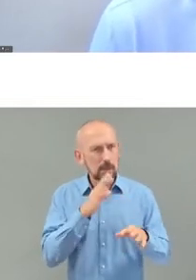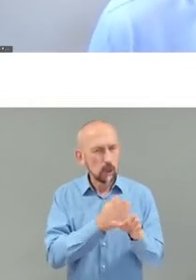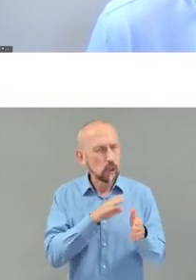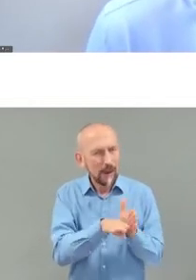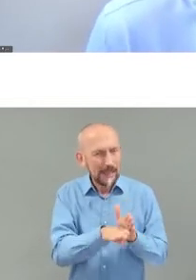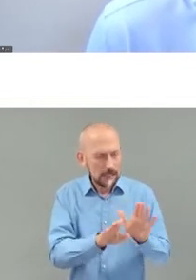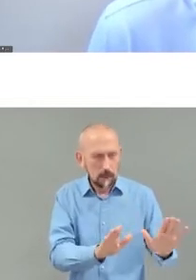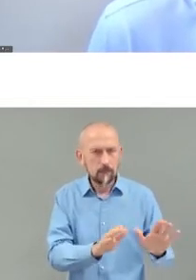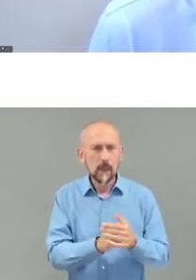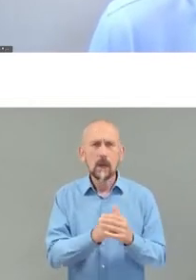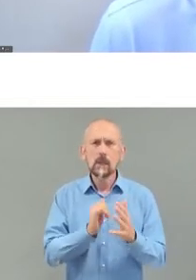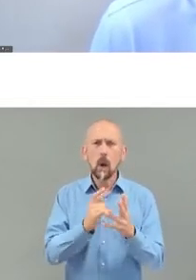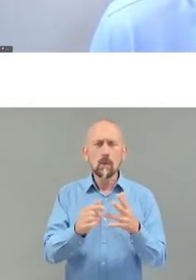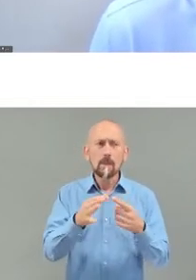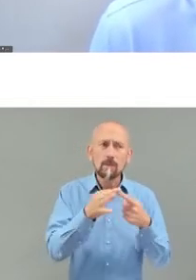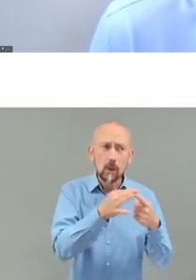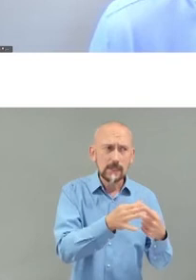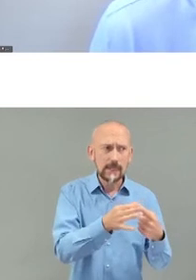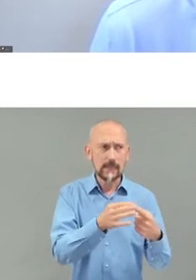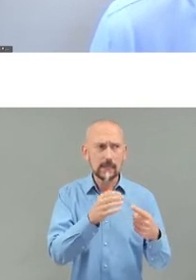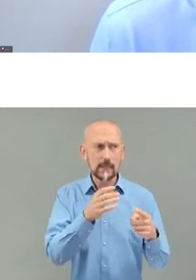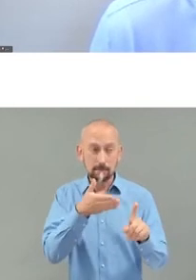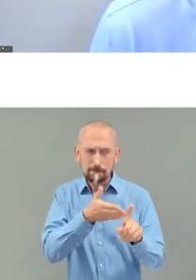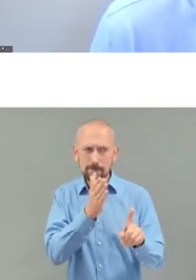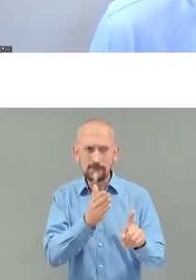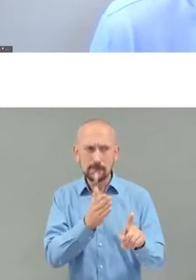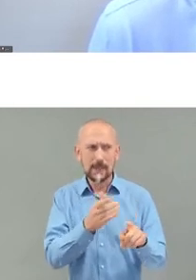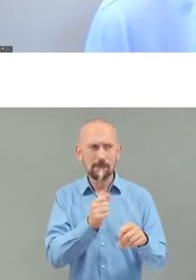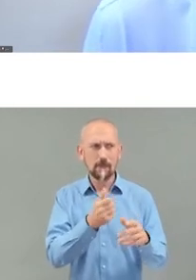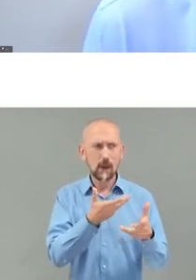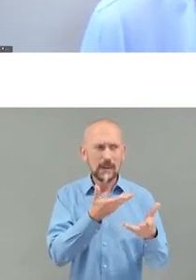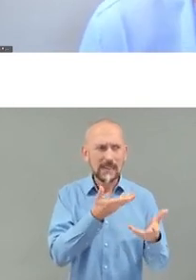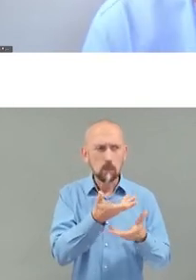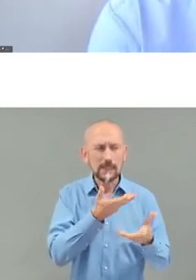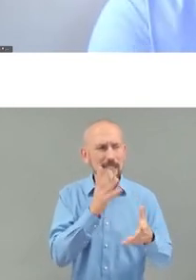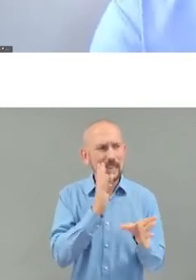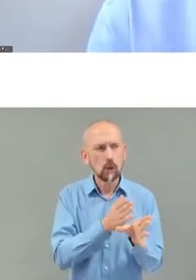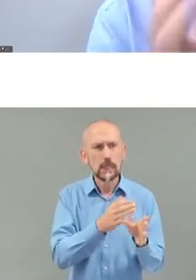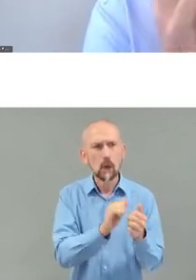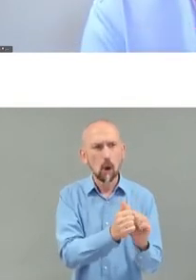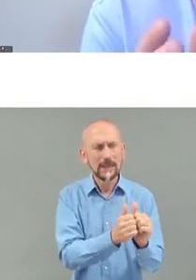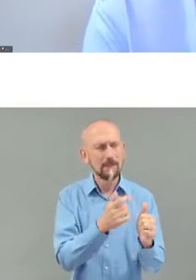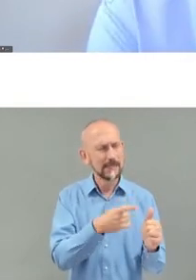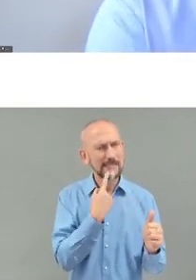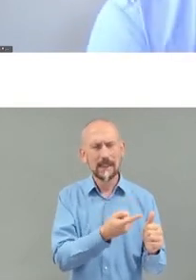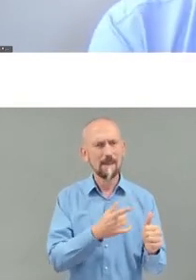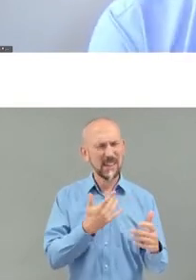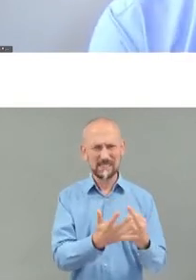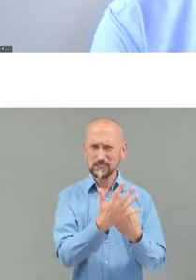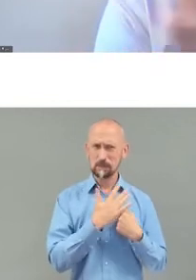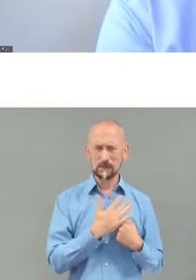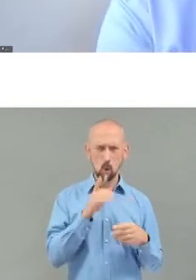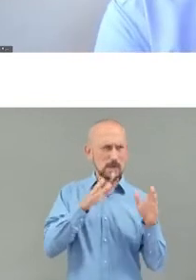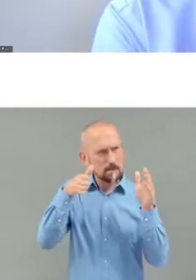the kind of focus on clinical psychology. I noticed a comment from a counselling psychology colleague saying that I'm feeling discriminated against here. There's a lot of talk about